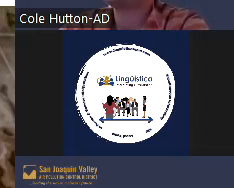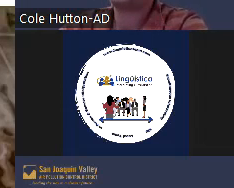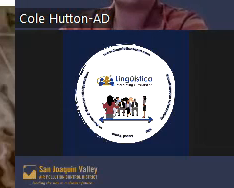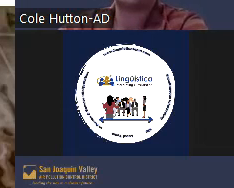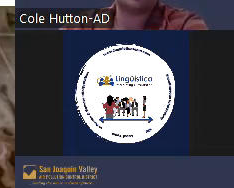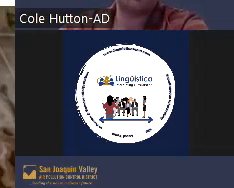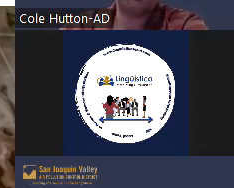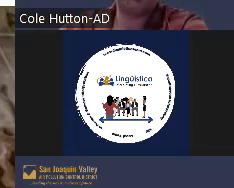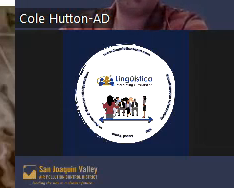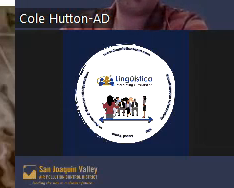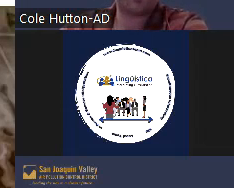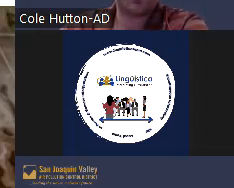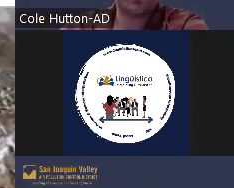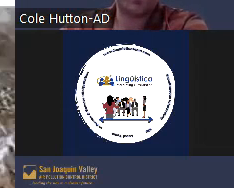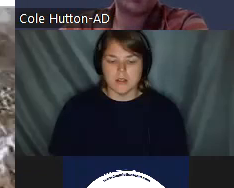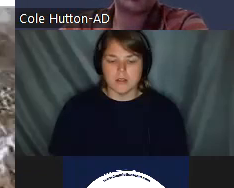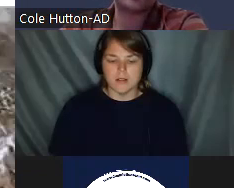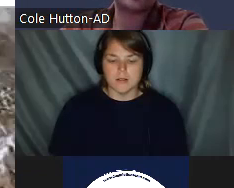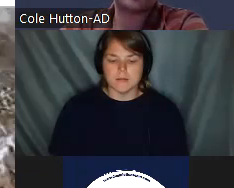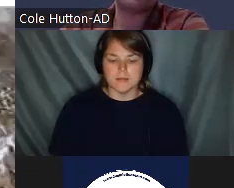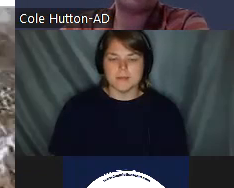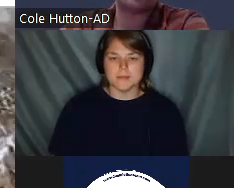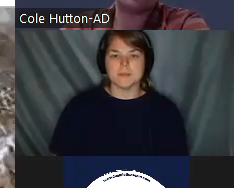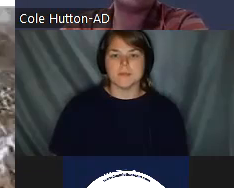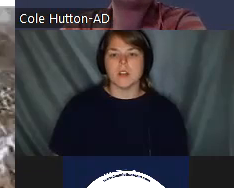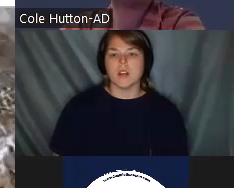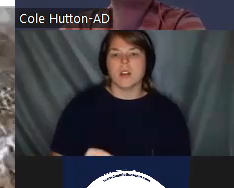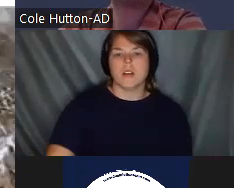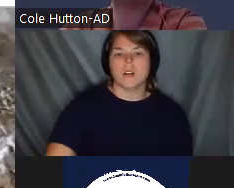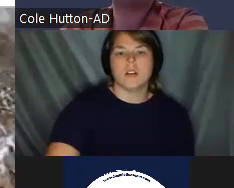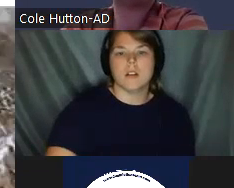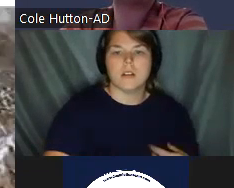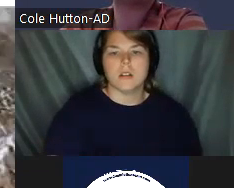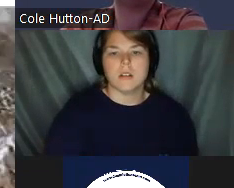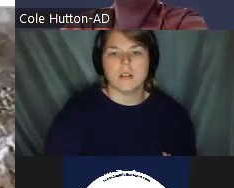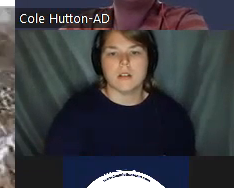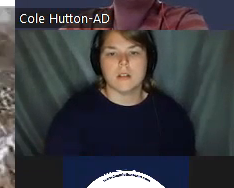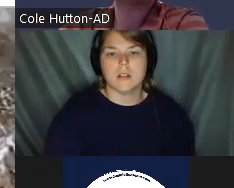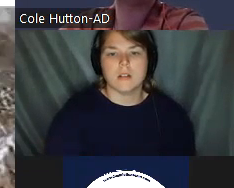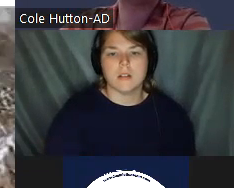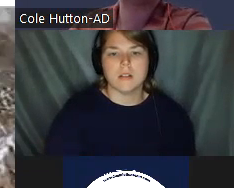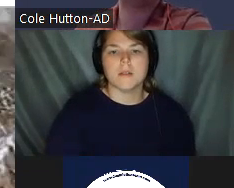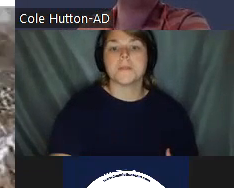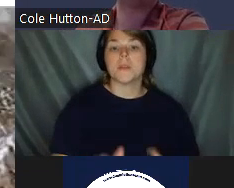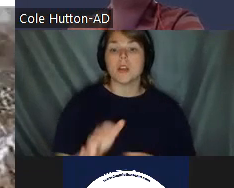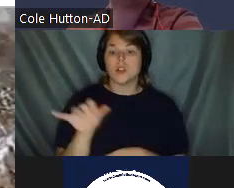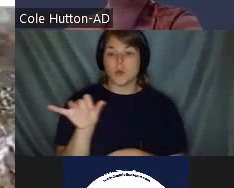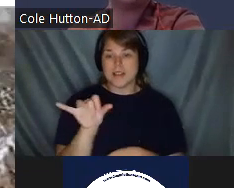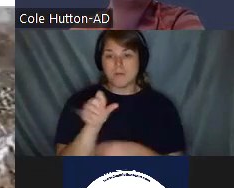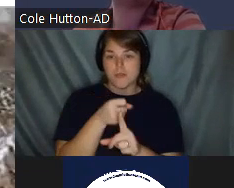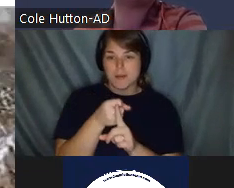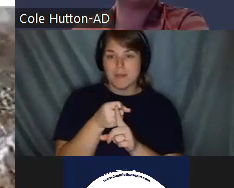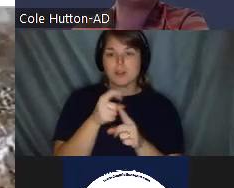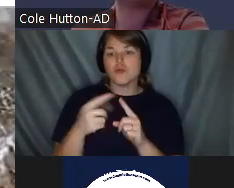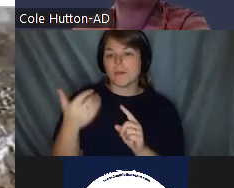I'll go to the next one. So this is the September 20th impacts. And similar to the previous